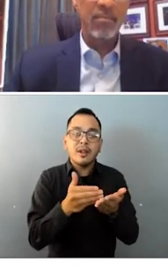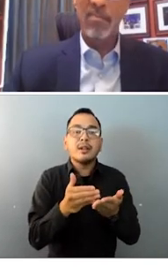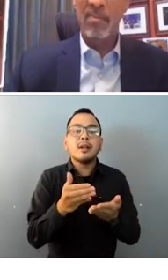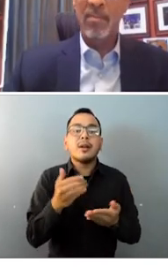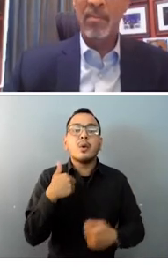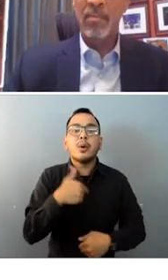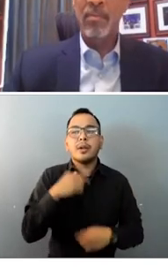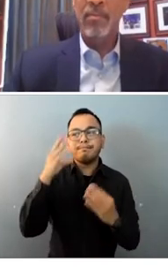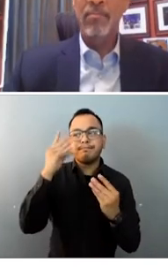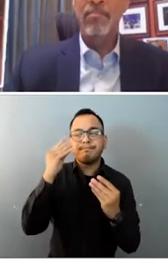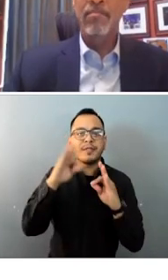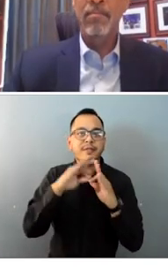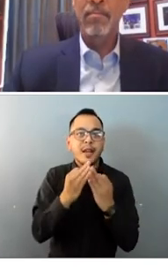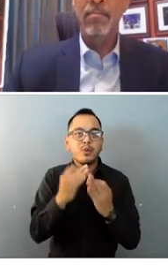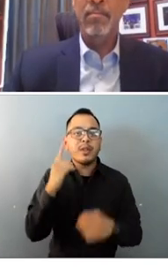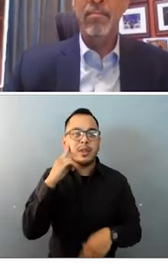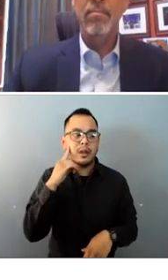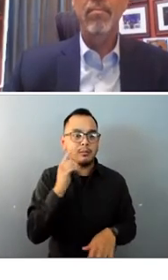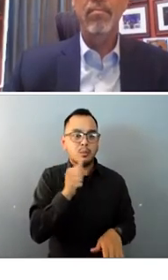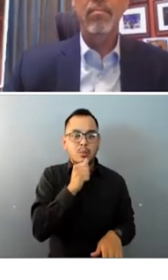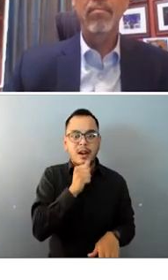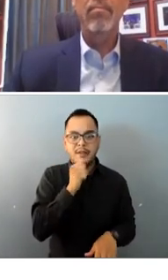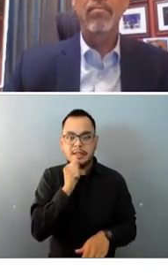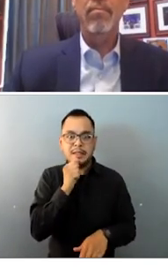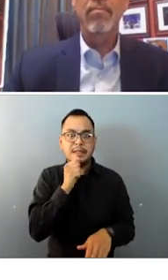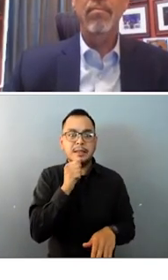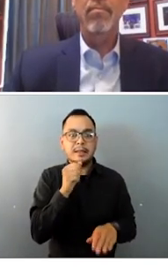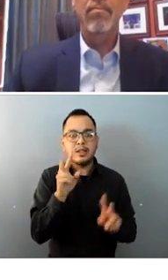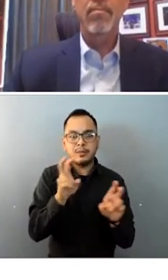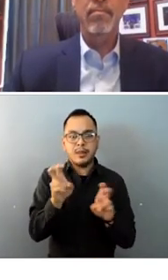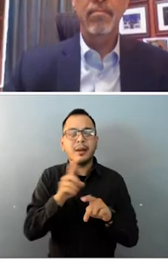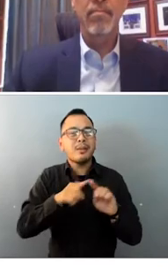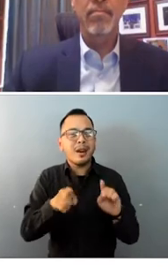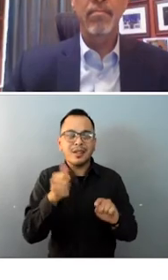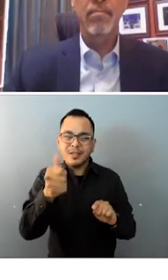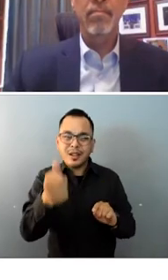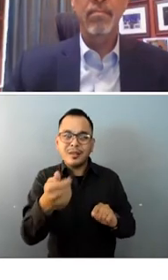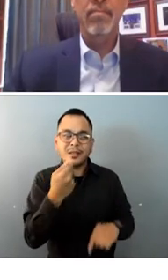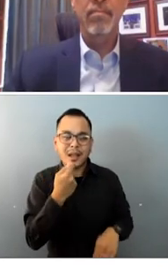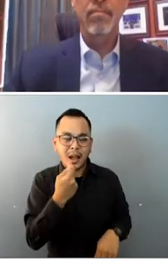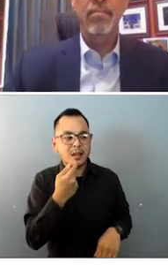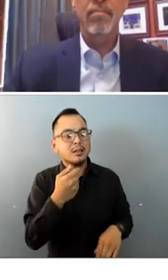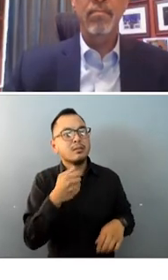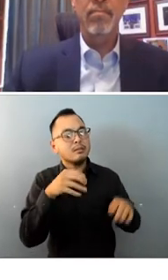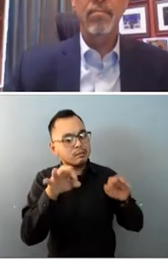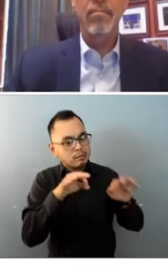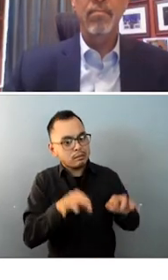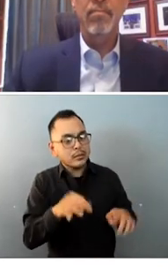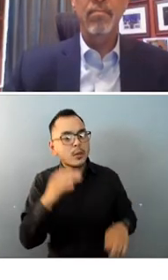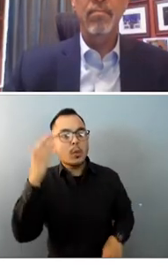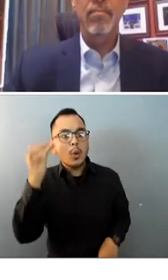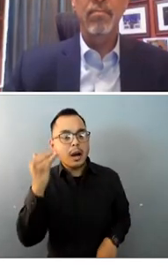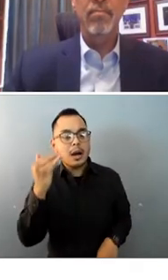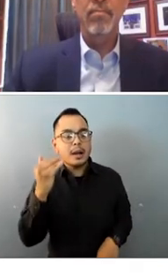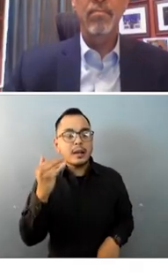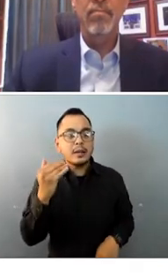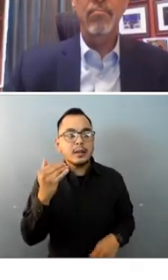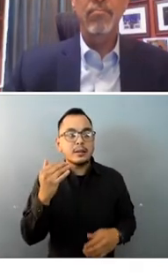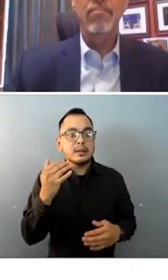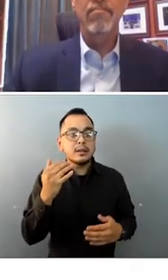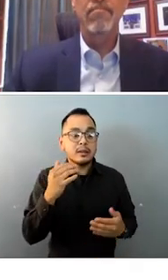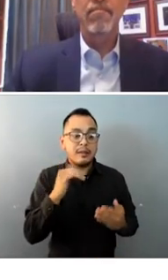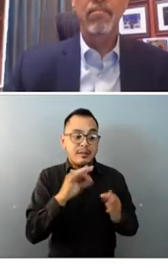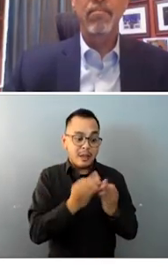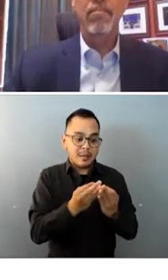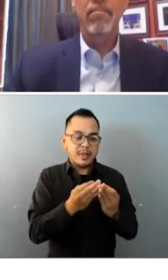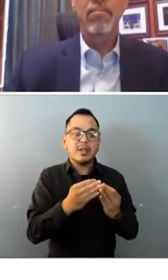when we think about family, we think of it as an entirely private matter, but you actually made an explanation for why it's also a